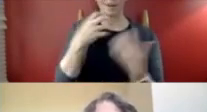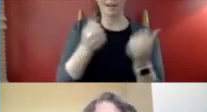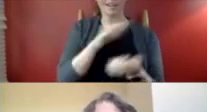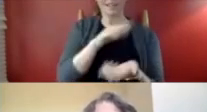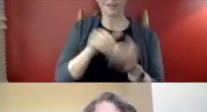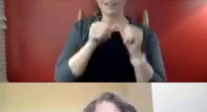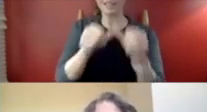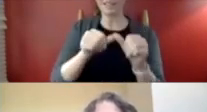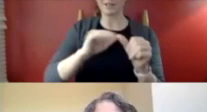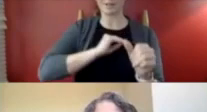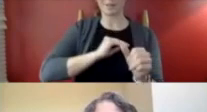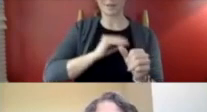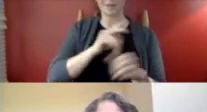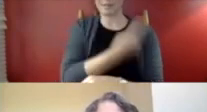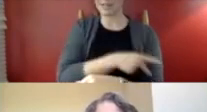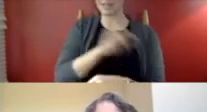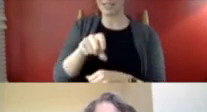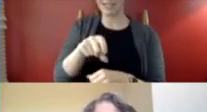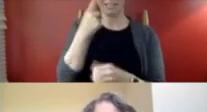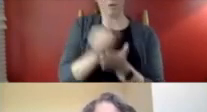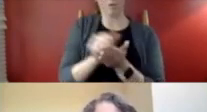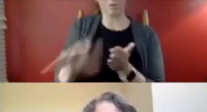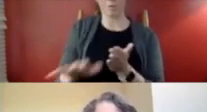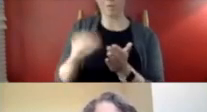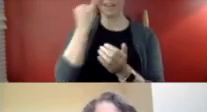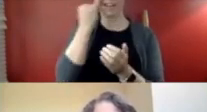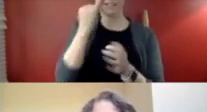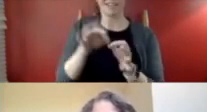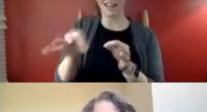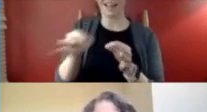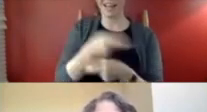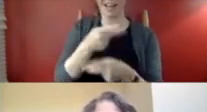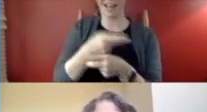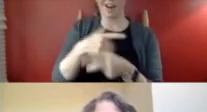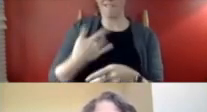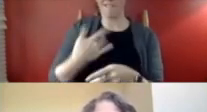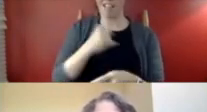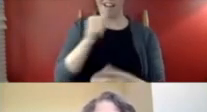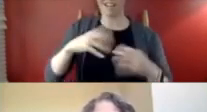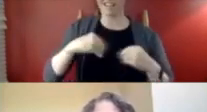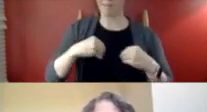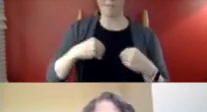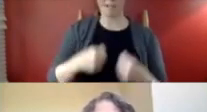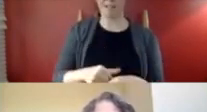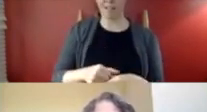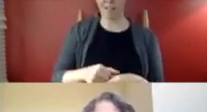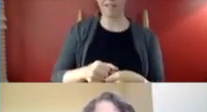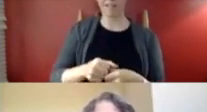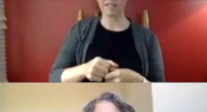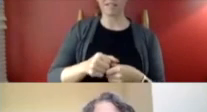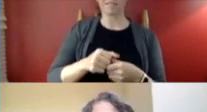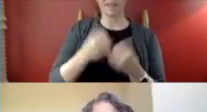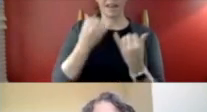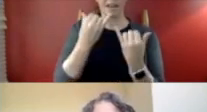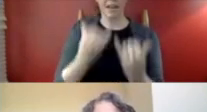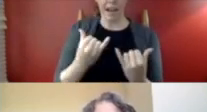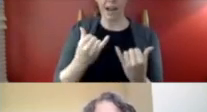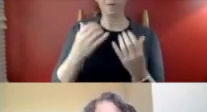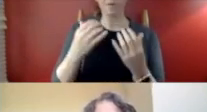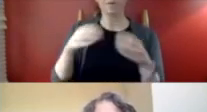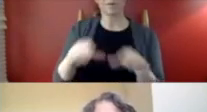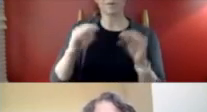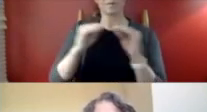for removal when delay in care was unacceptable. And across the country, affiliates are leaning more into virtual